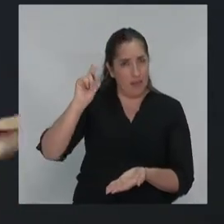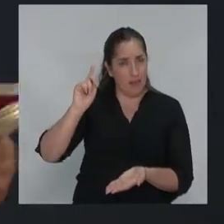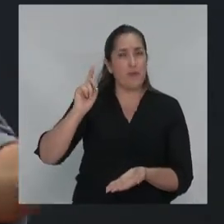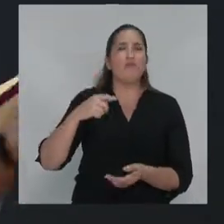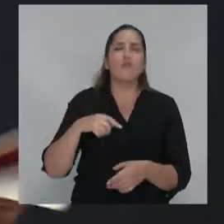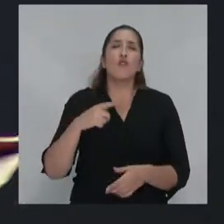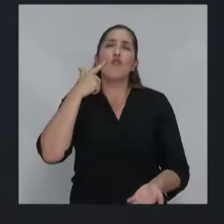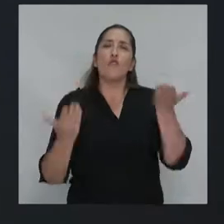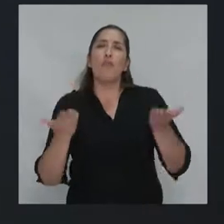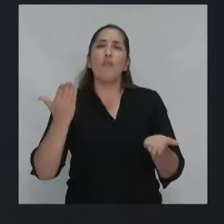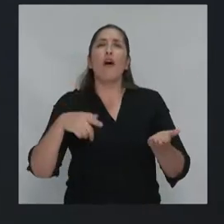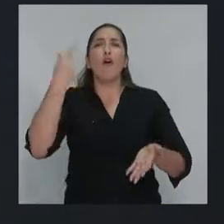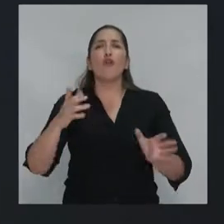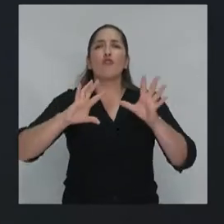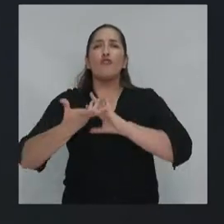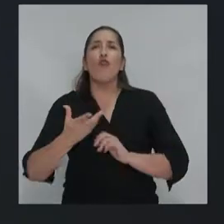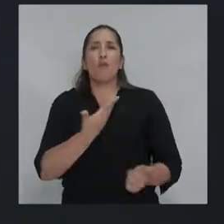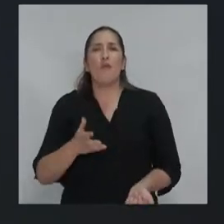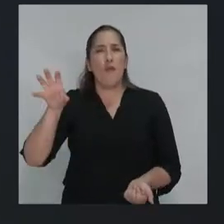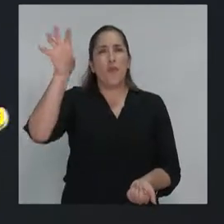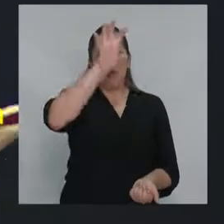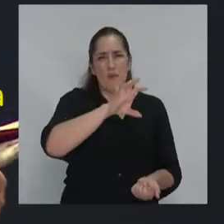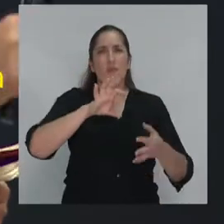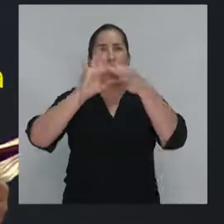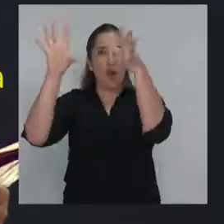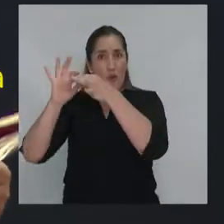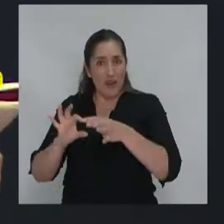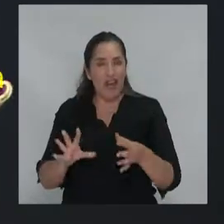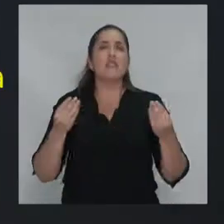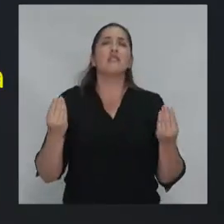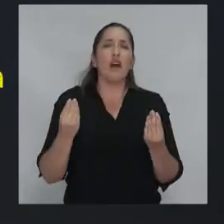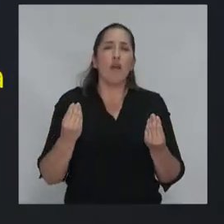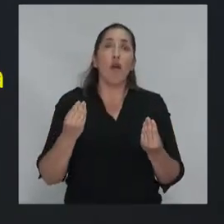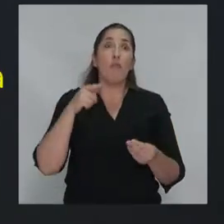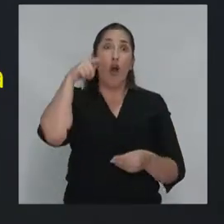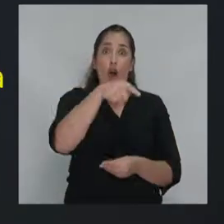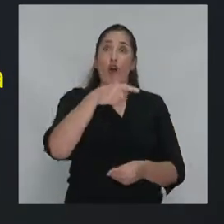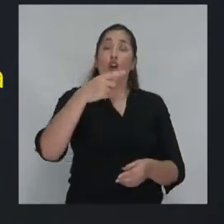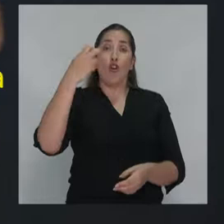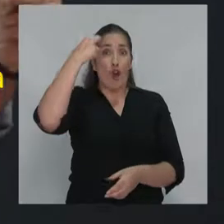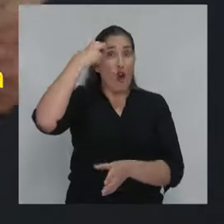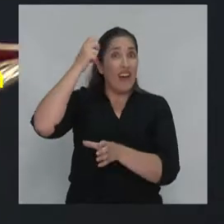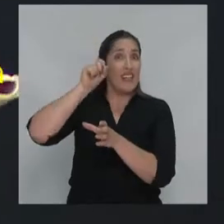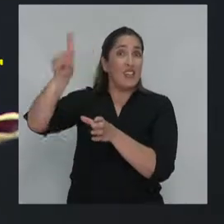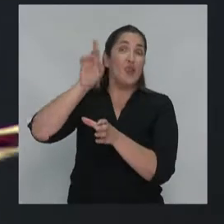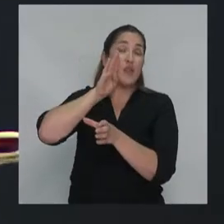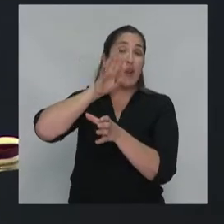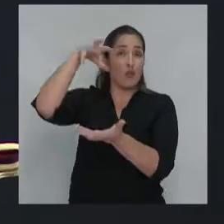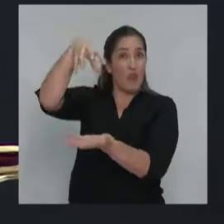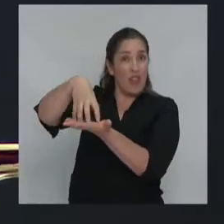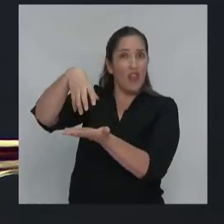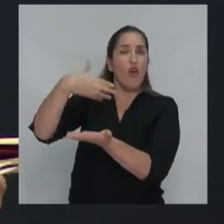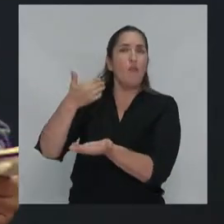All that Congress can do is fight back. And that is something. We can stop Trump with that Congress, but we can't move forward.